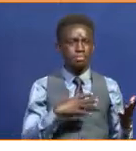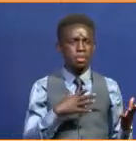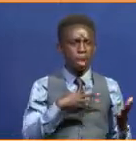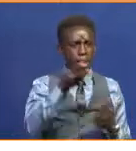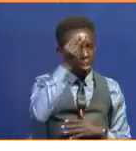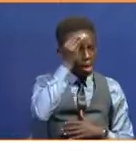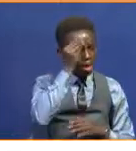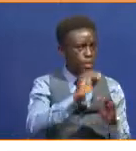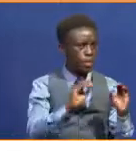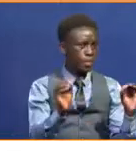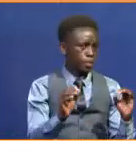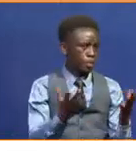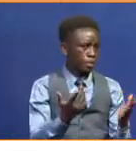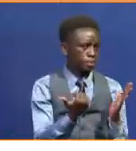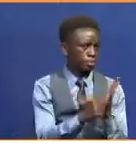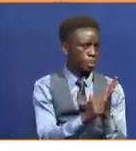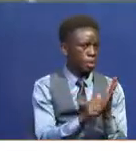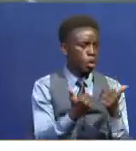the challenge here?